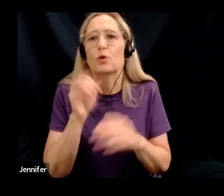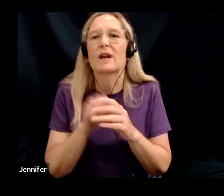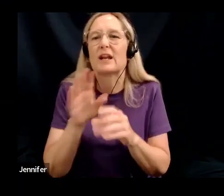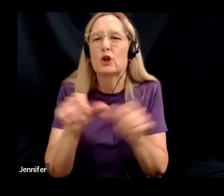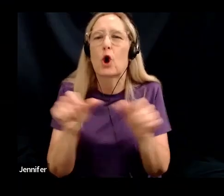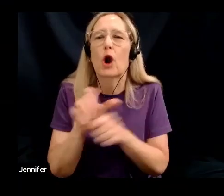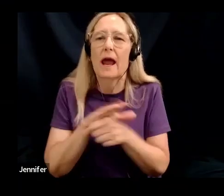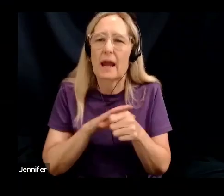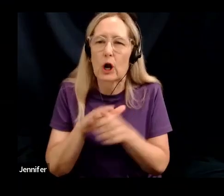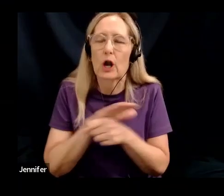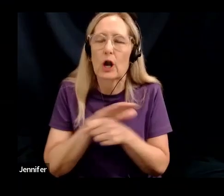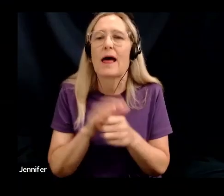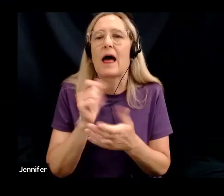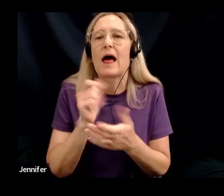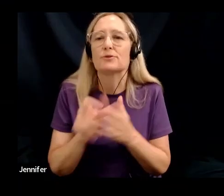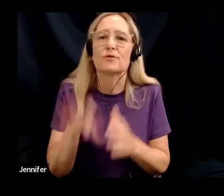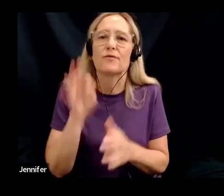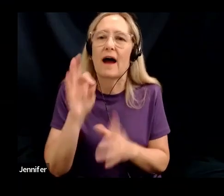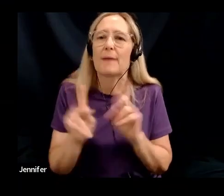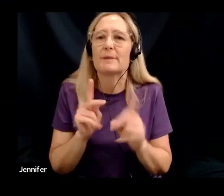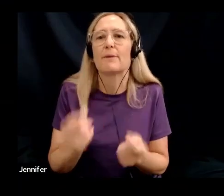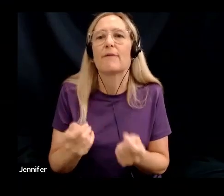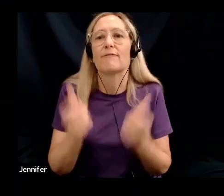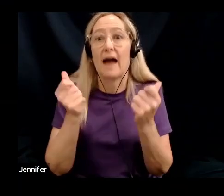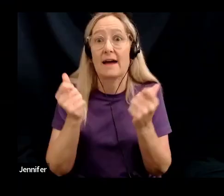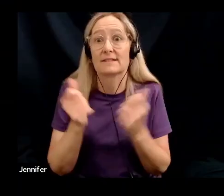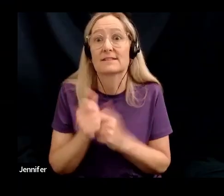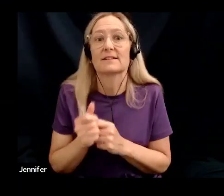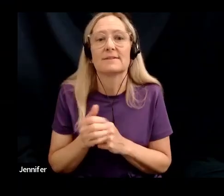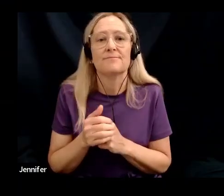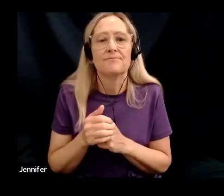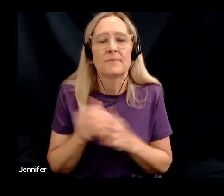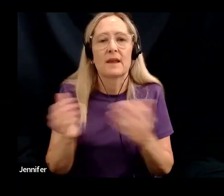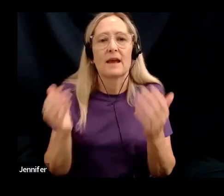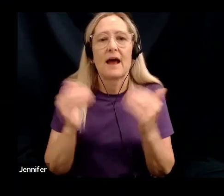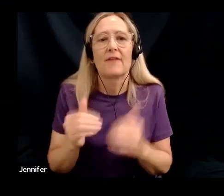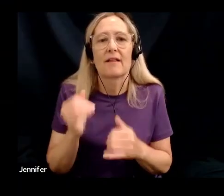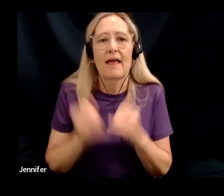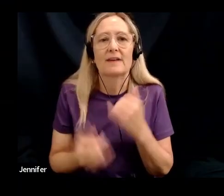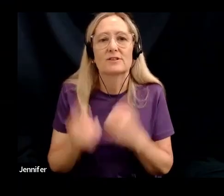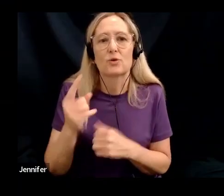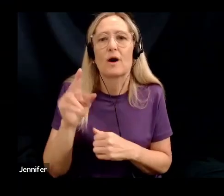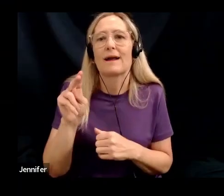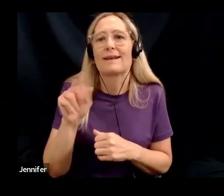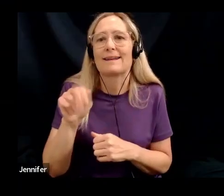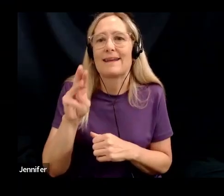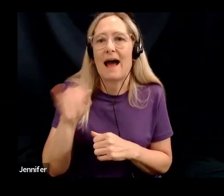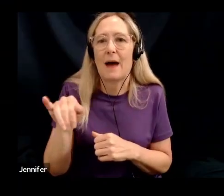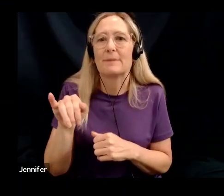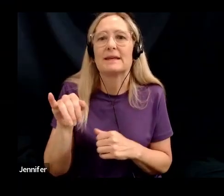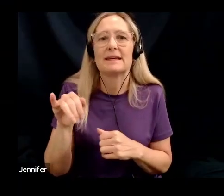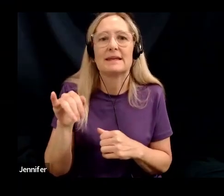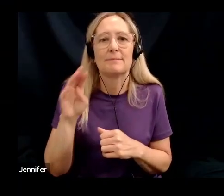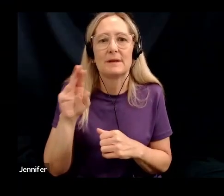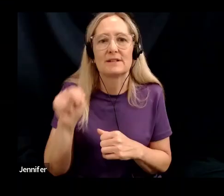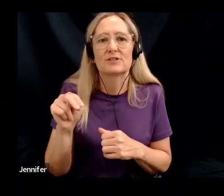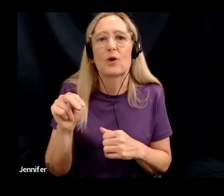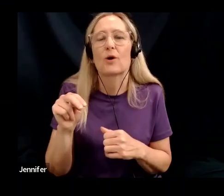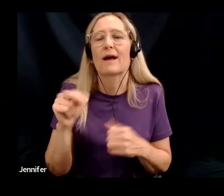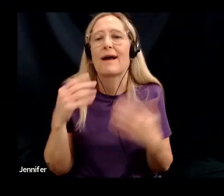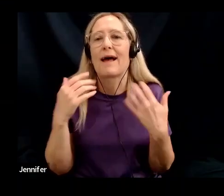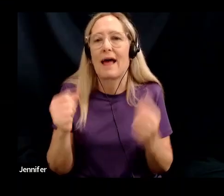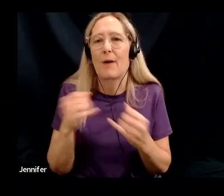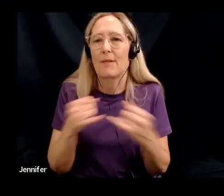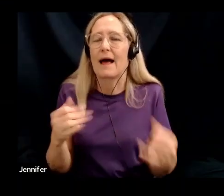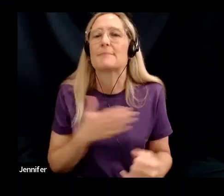fast track getting connected to support. And then, of course, the last one, we have the NAMI Minnesota helpline. That's through